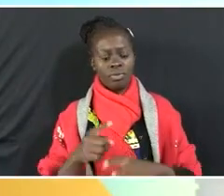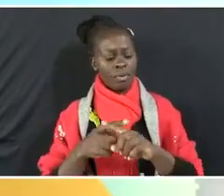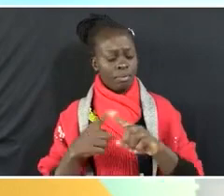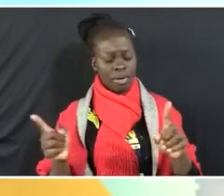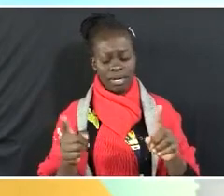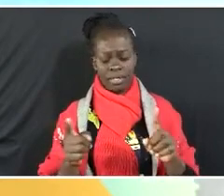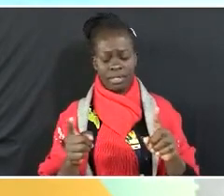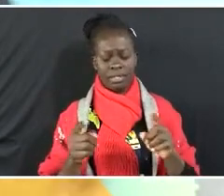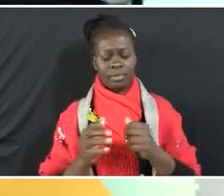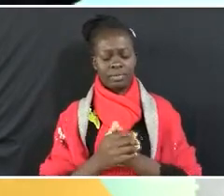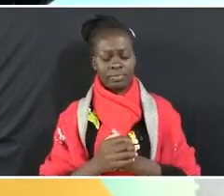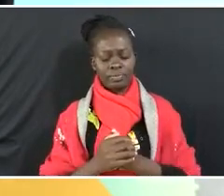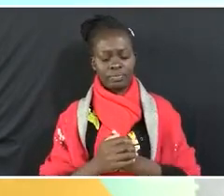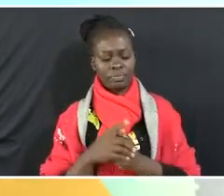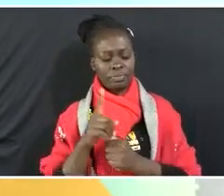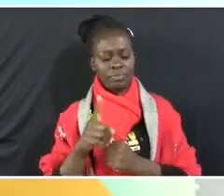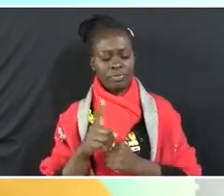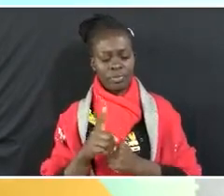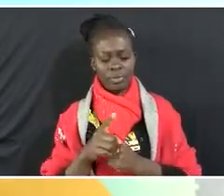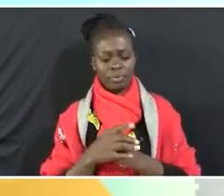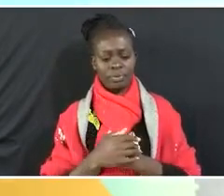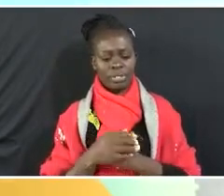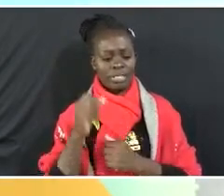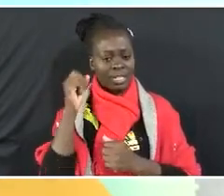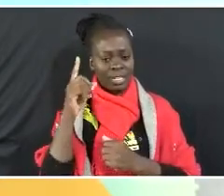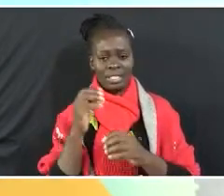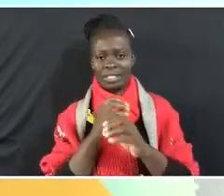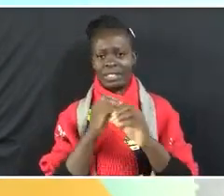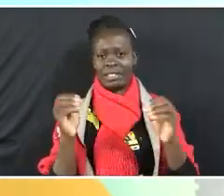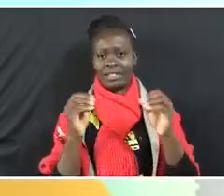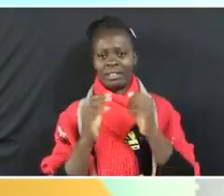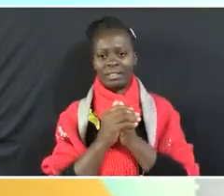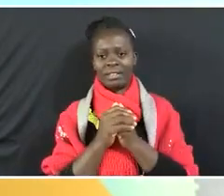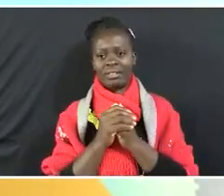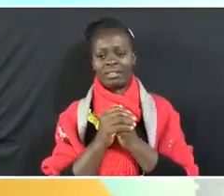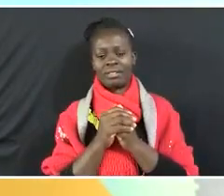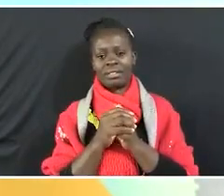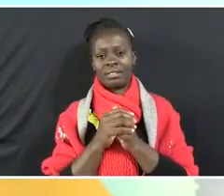way, you know, in football, we talk of putting a high line.